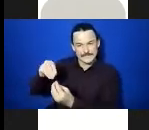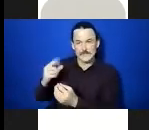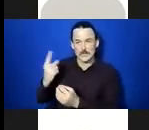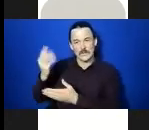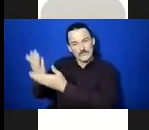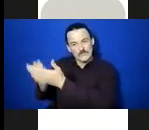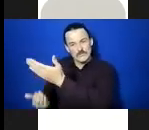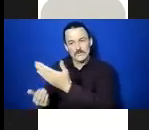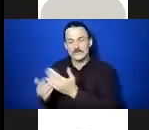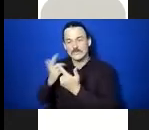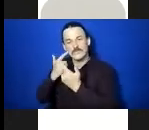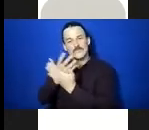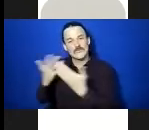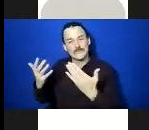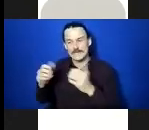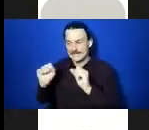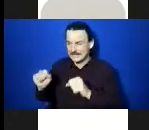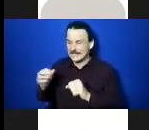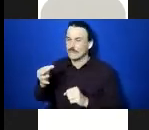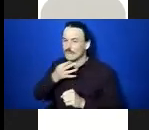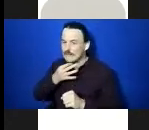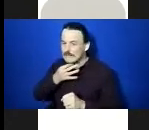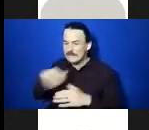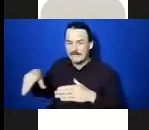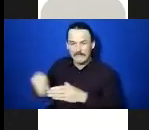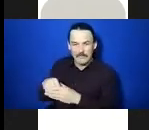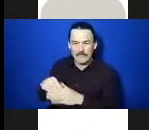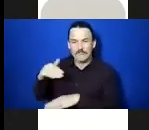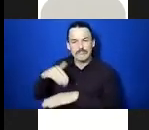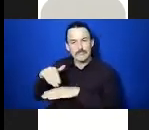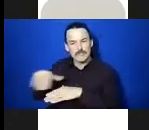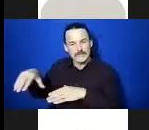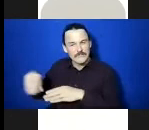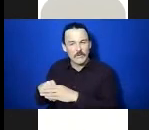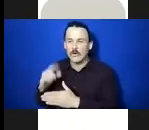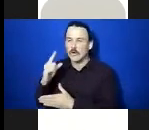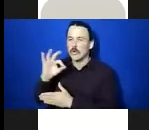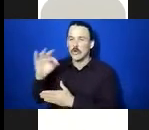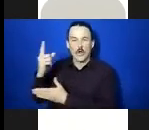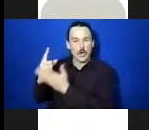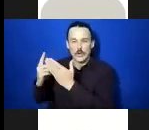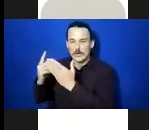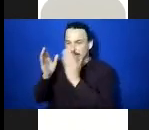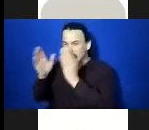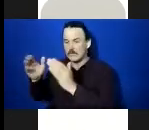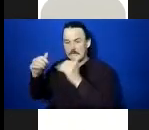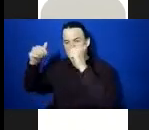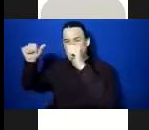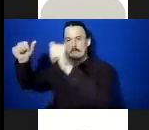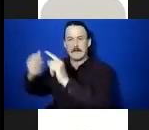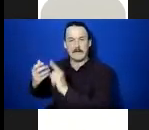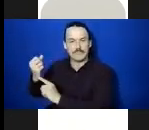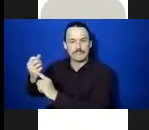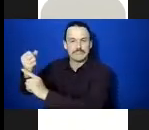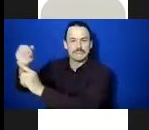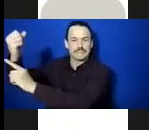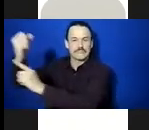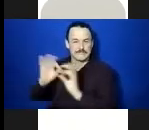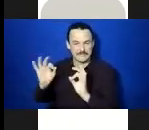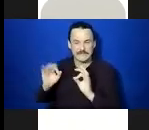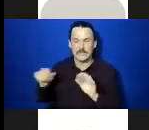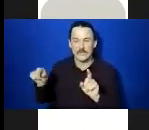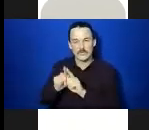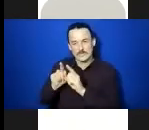to allow for a significantly deeper understanding of medical history and the effects of developments, actions,